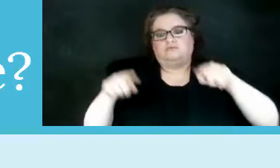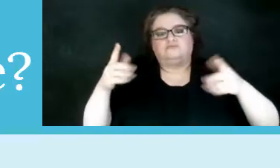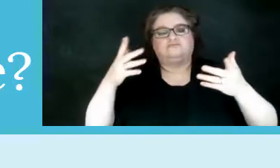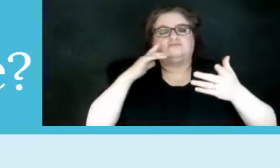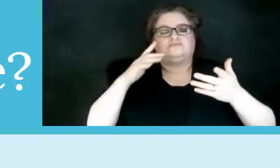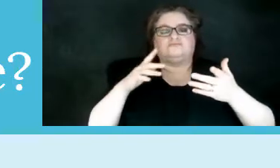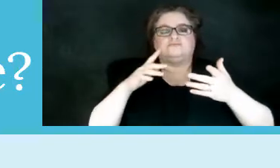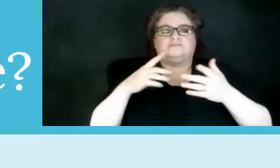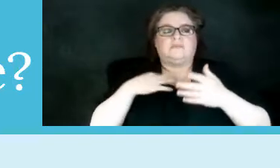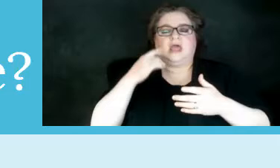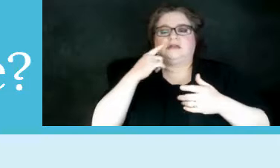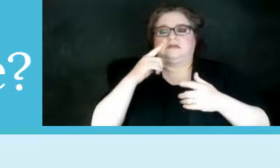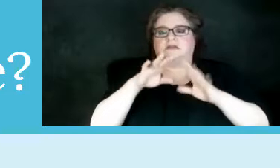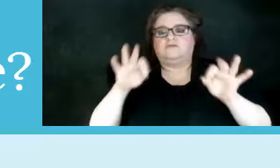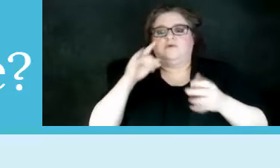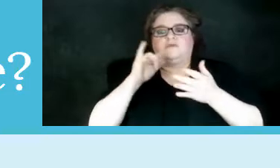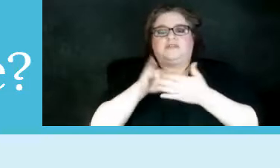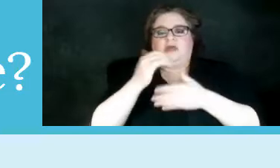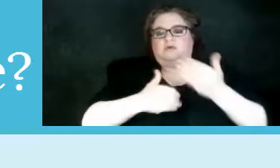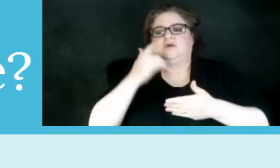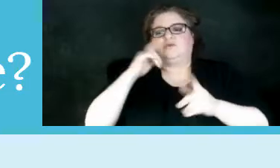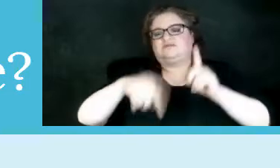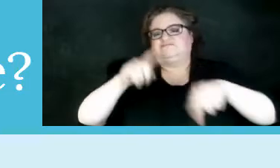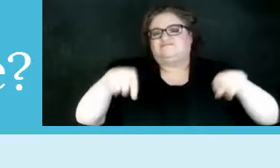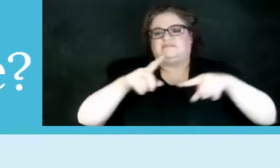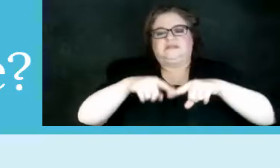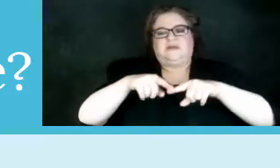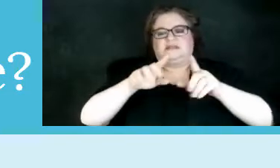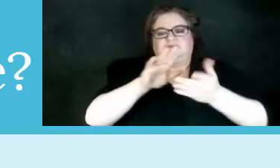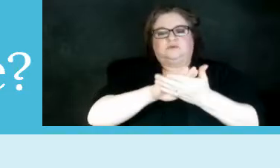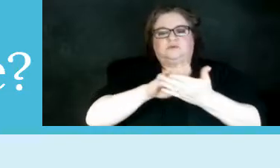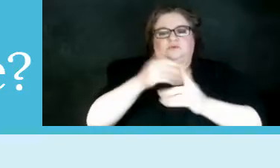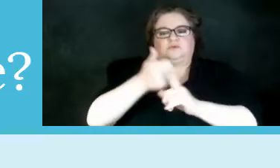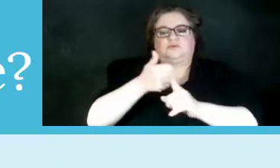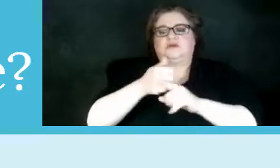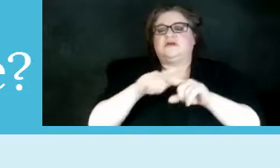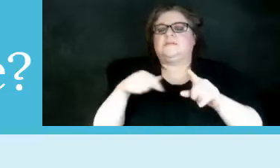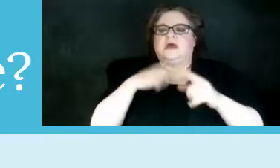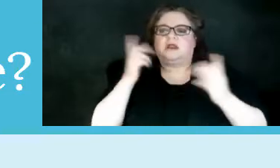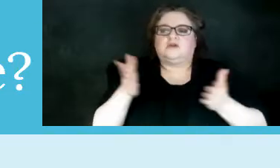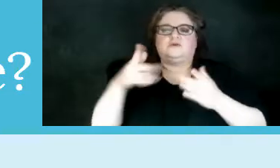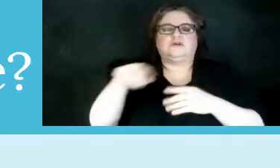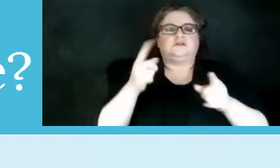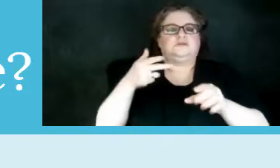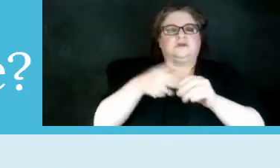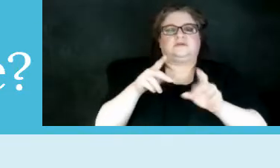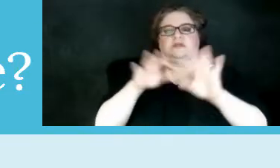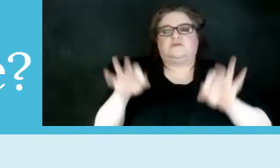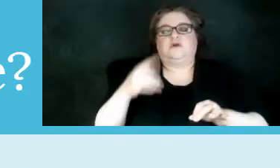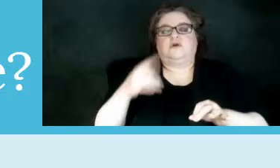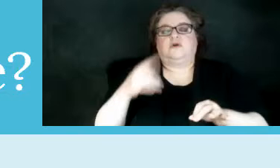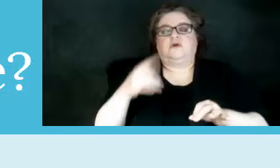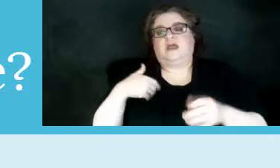forums for that process. So it'll vary by school. But I encourage you to participate in the forums because you have an opportunity to